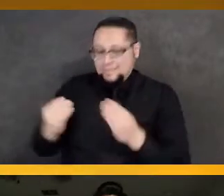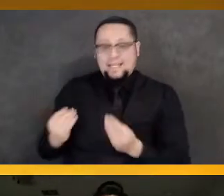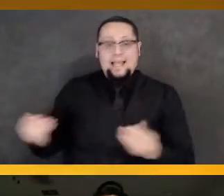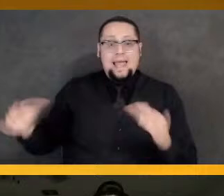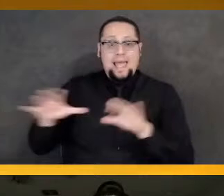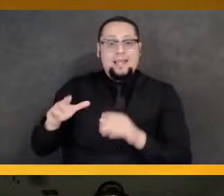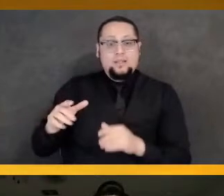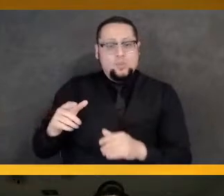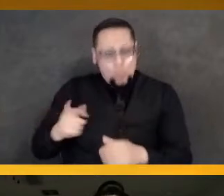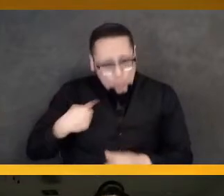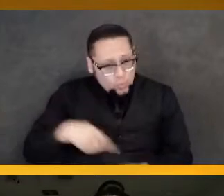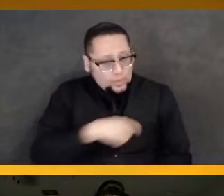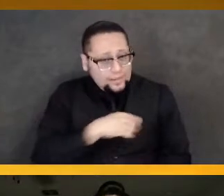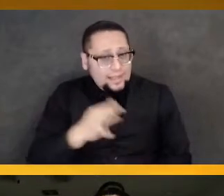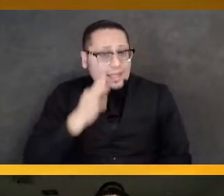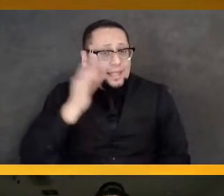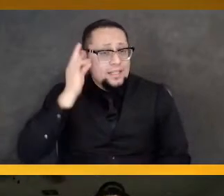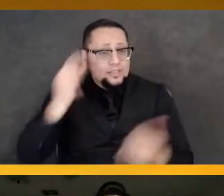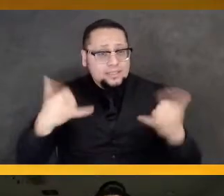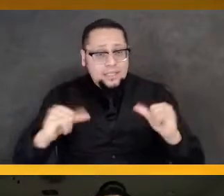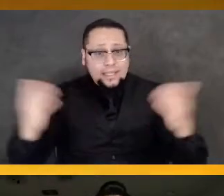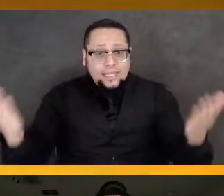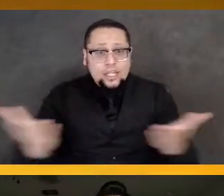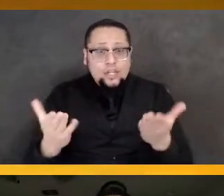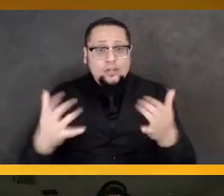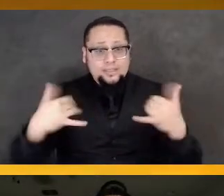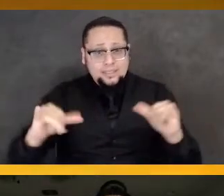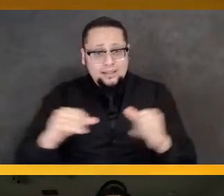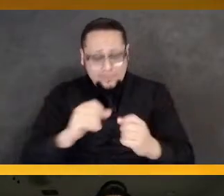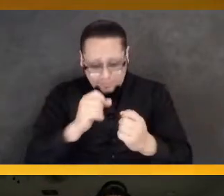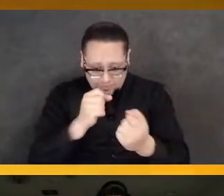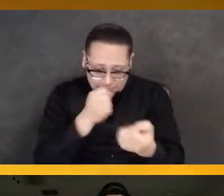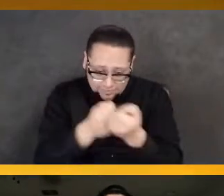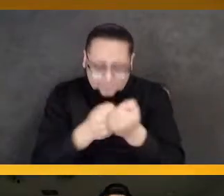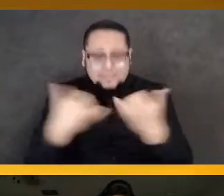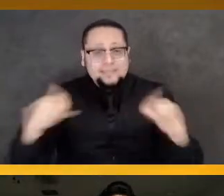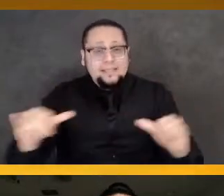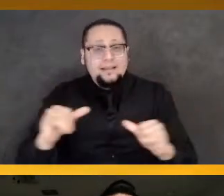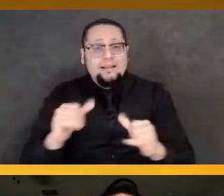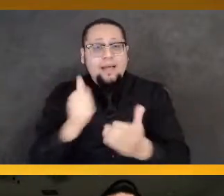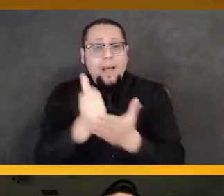contributing. We should not be the afterthought.